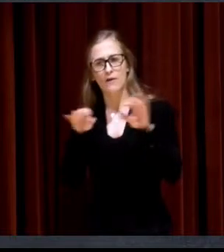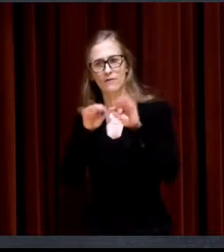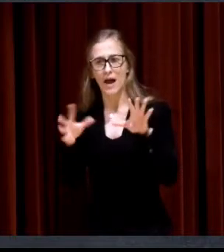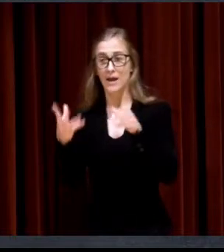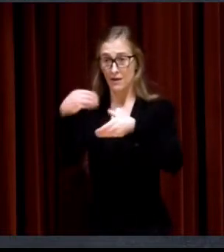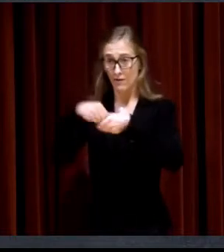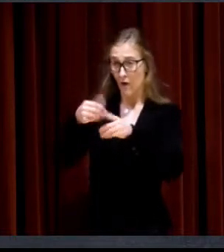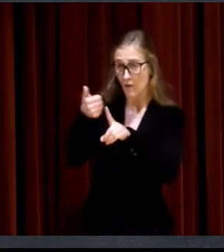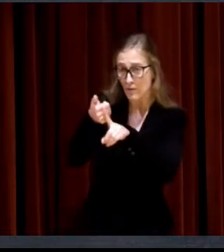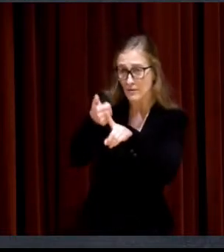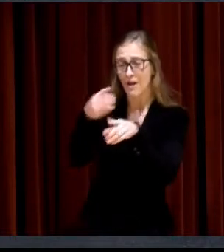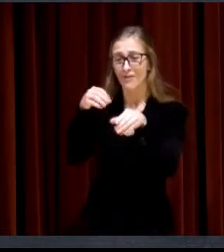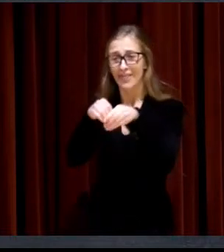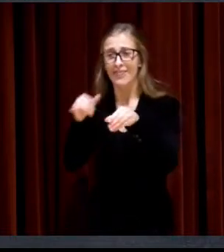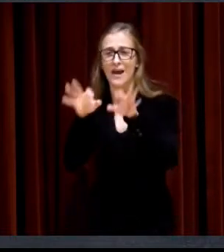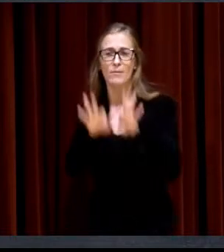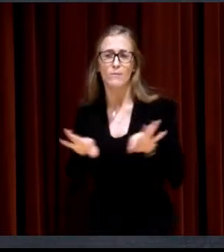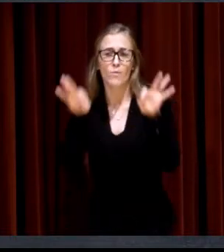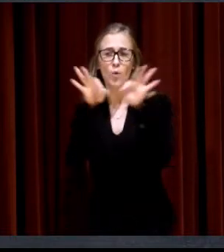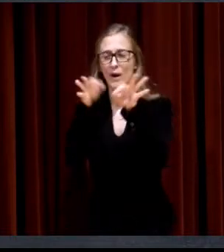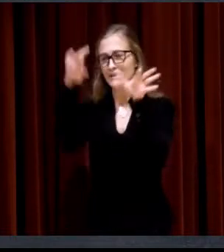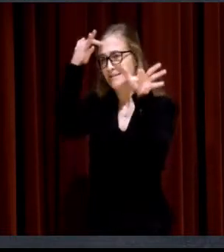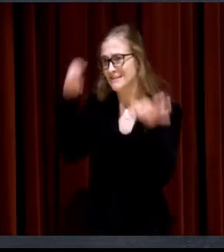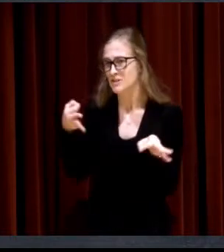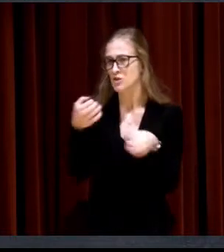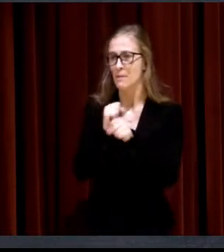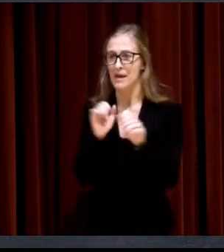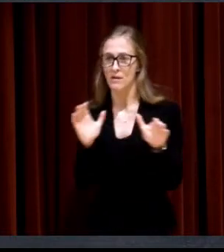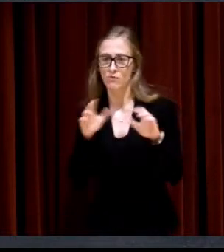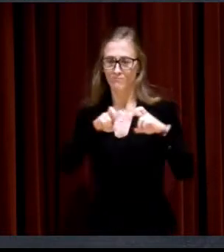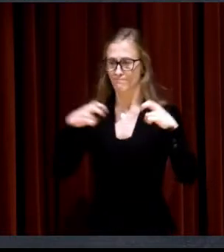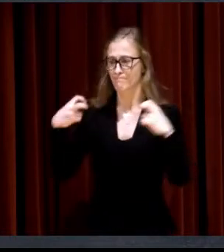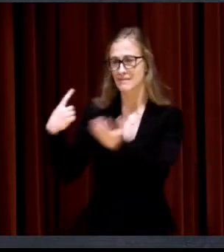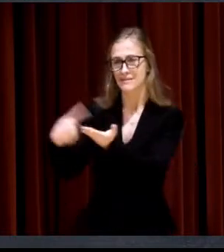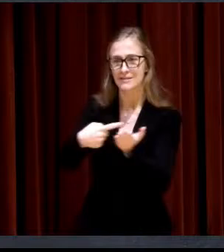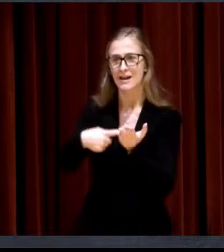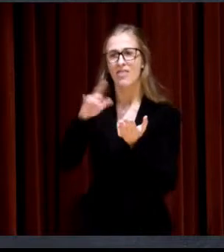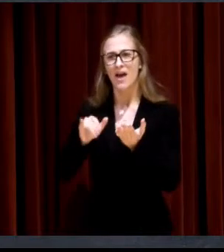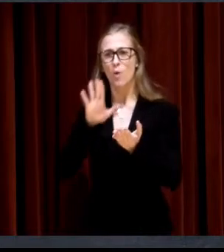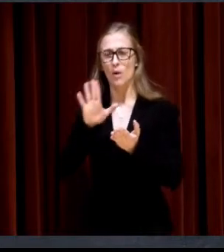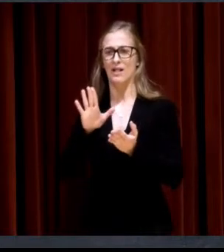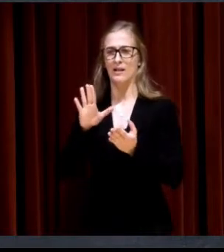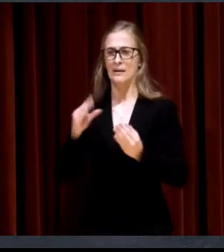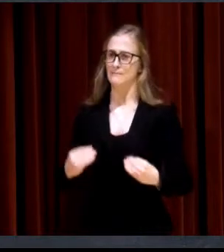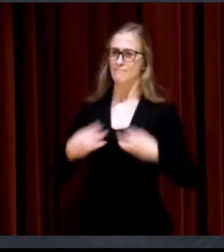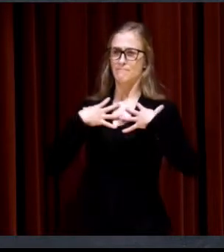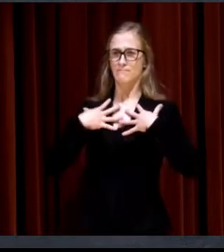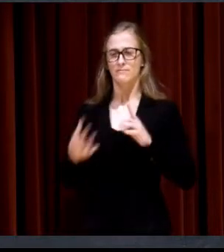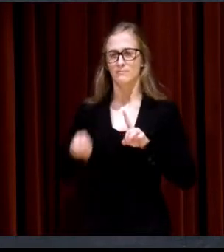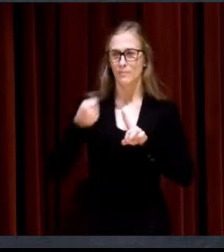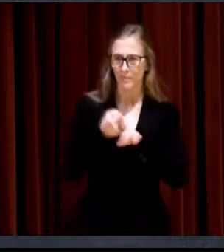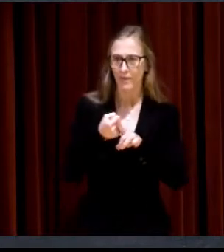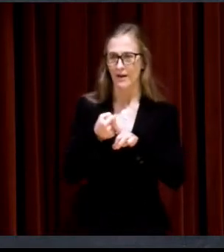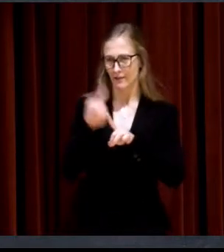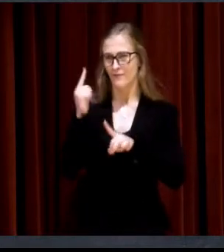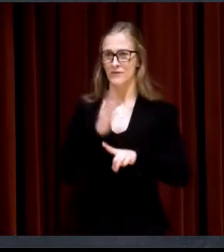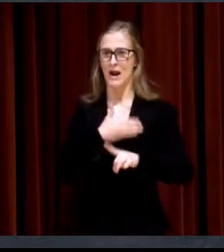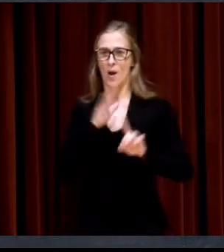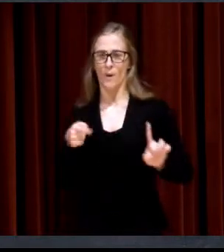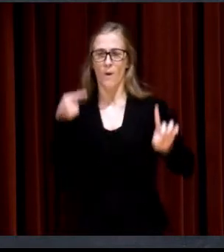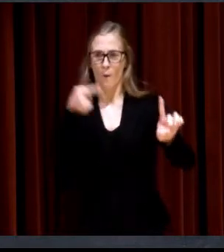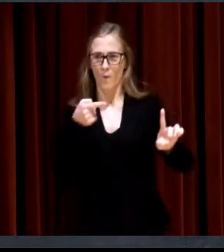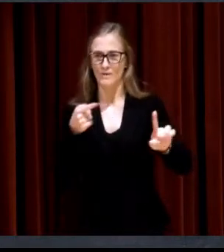key decision-making rooms and decisions, it's just going to be so impactful, I think, for what we can do. And so happy to